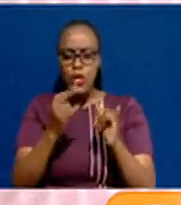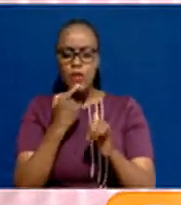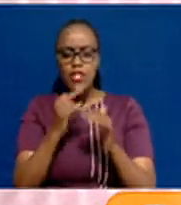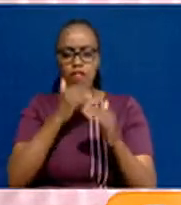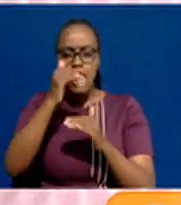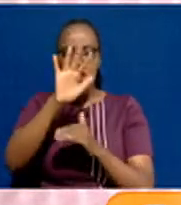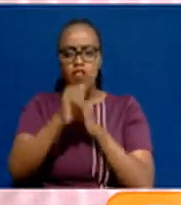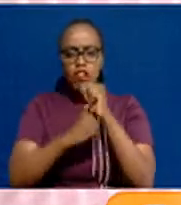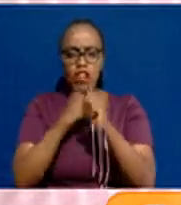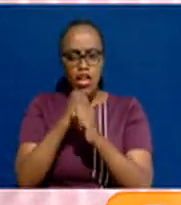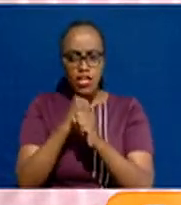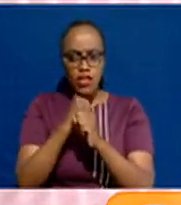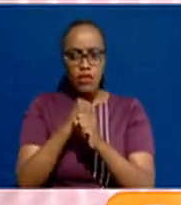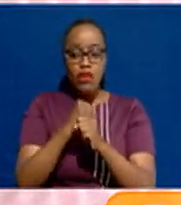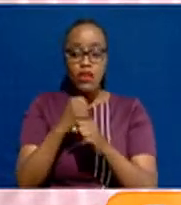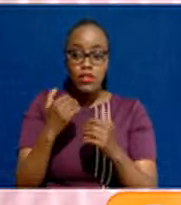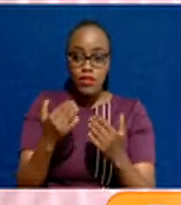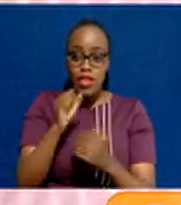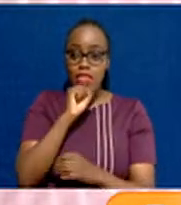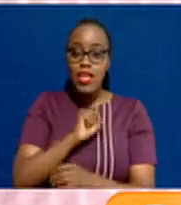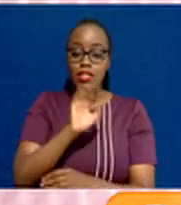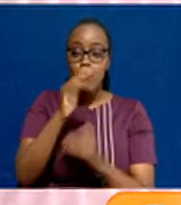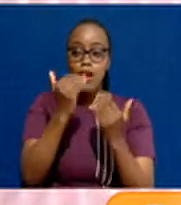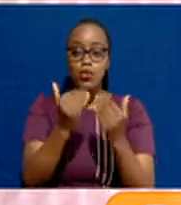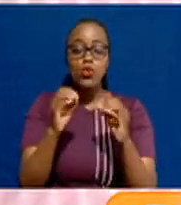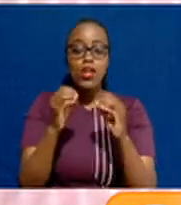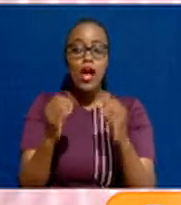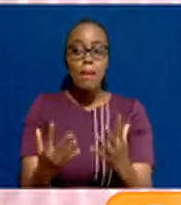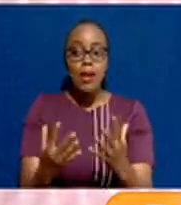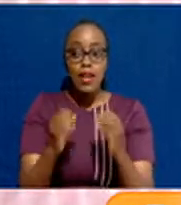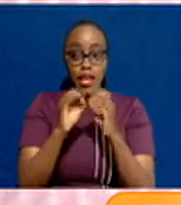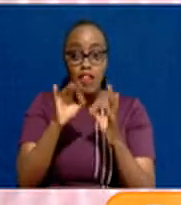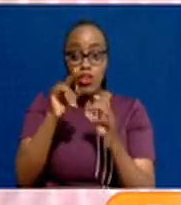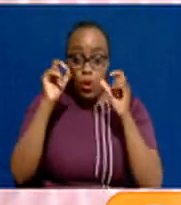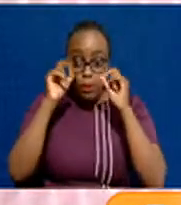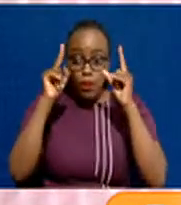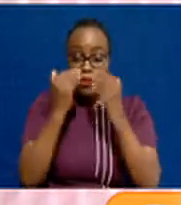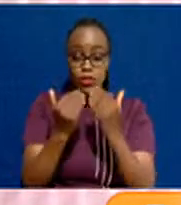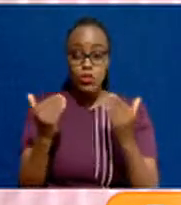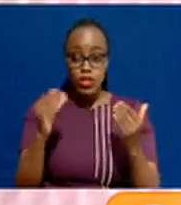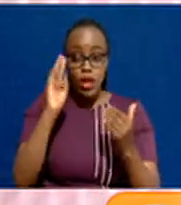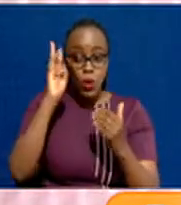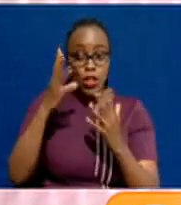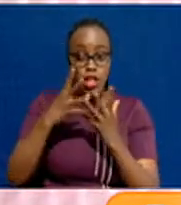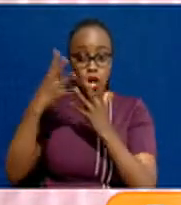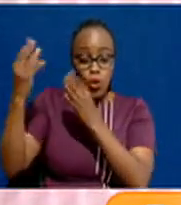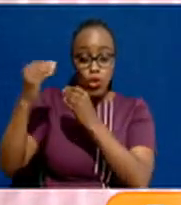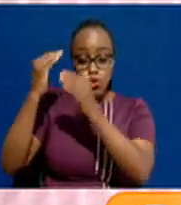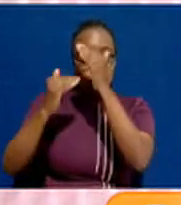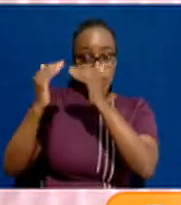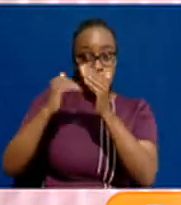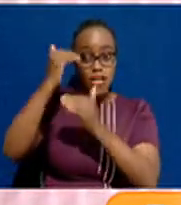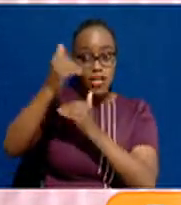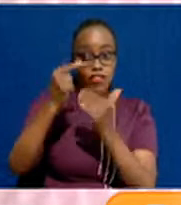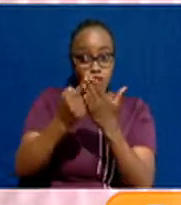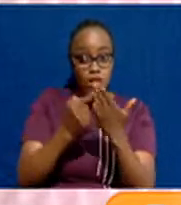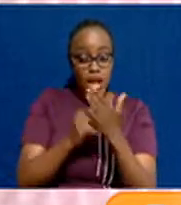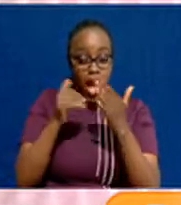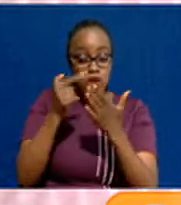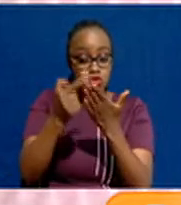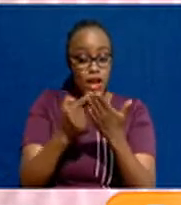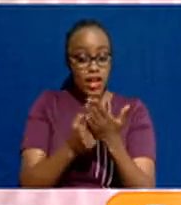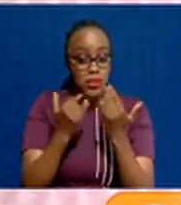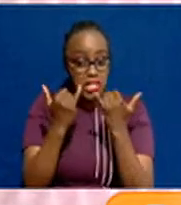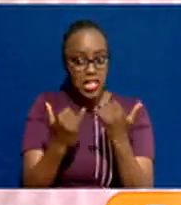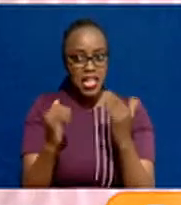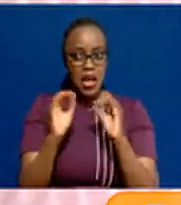next 5 years, what will be the age of your children? So if you realize your children are going to campus in the next, you will not negotiate the way you'd have